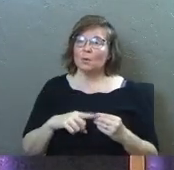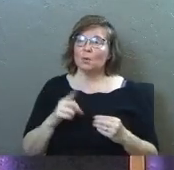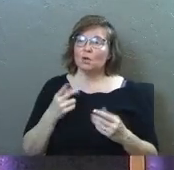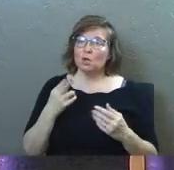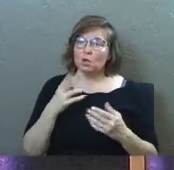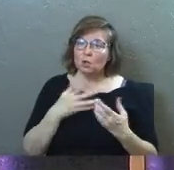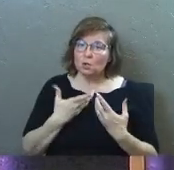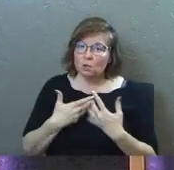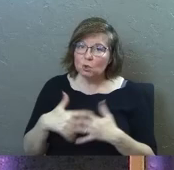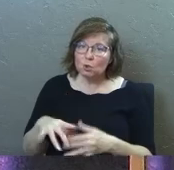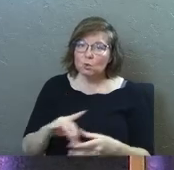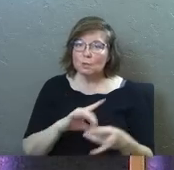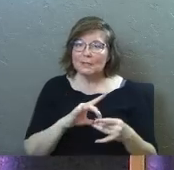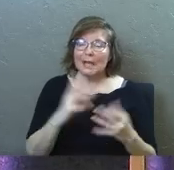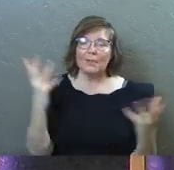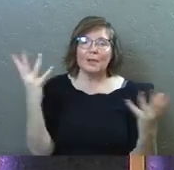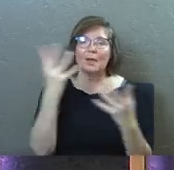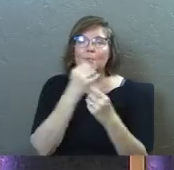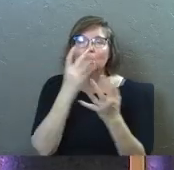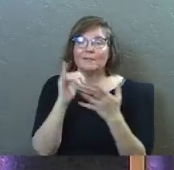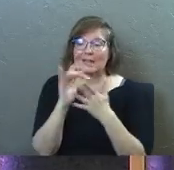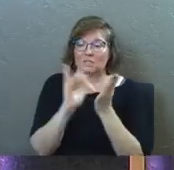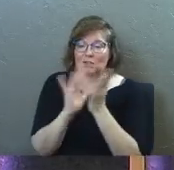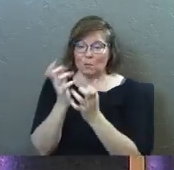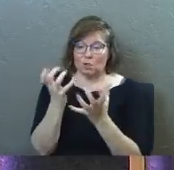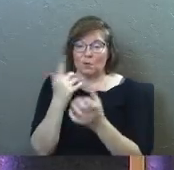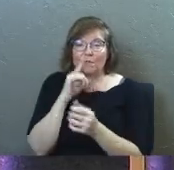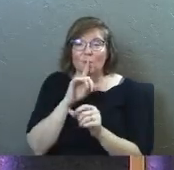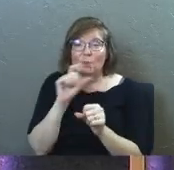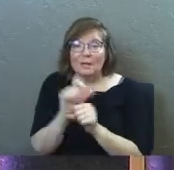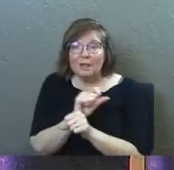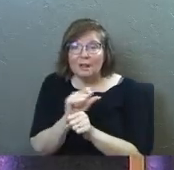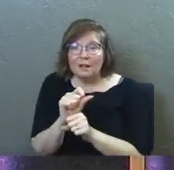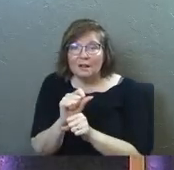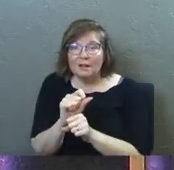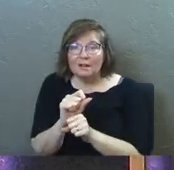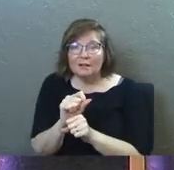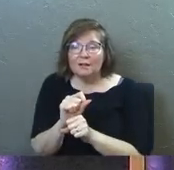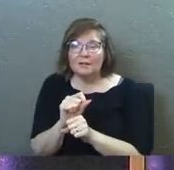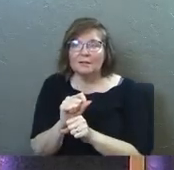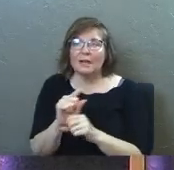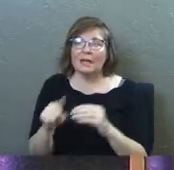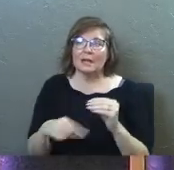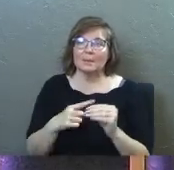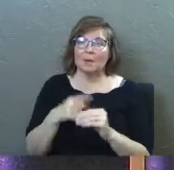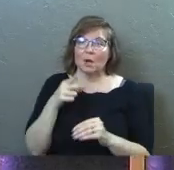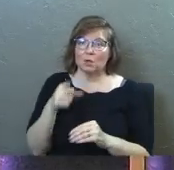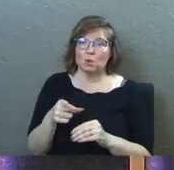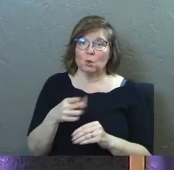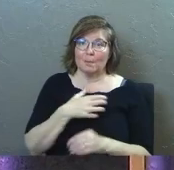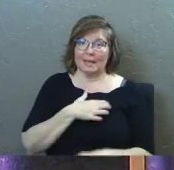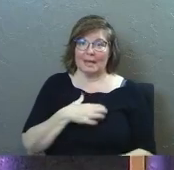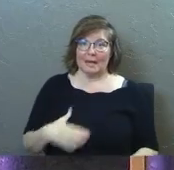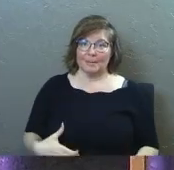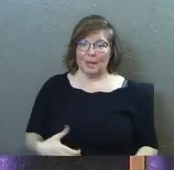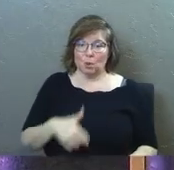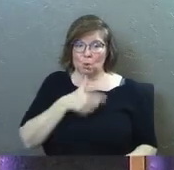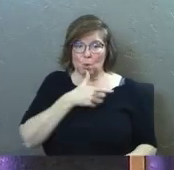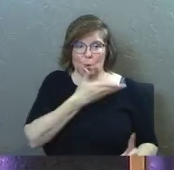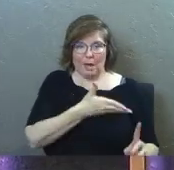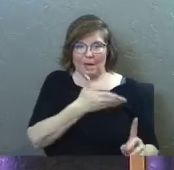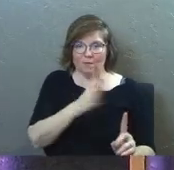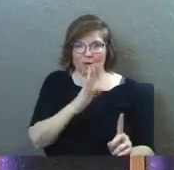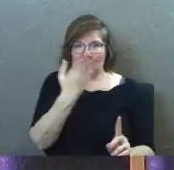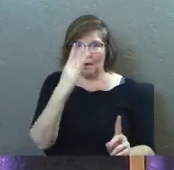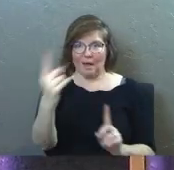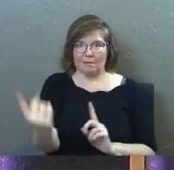about unity and the beauty of that that Jesus wants to do for real. And it's about you being an ambassador to whoever